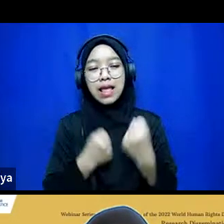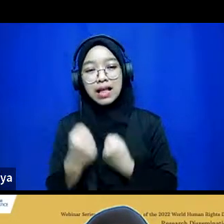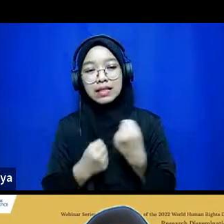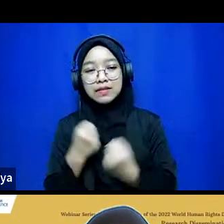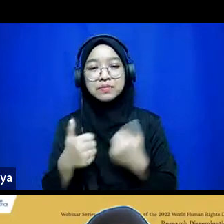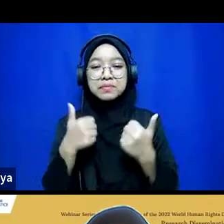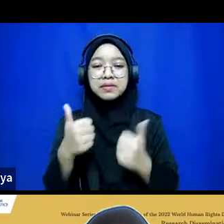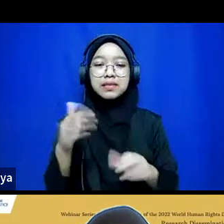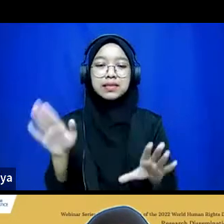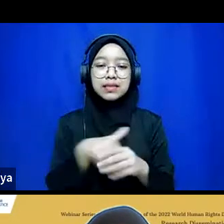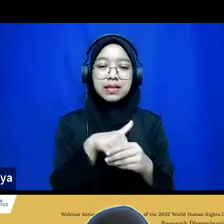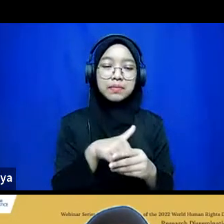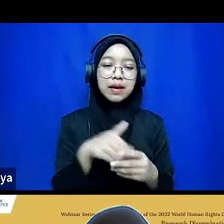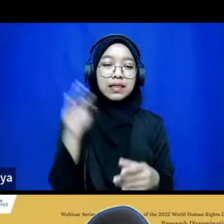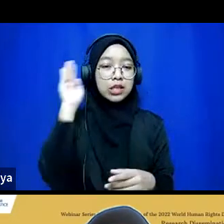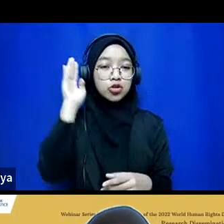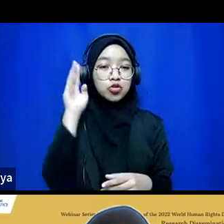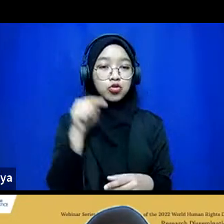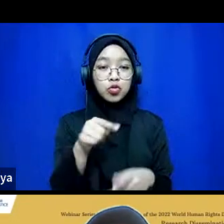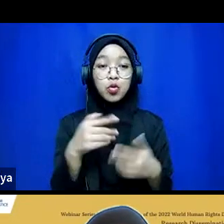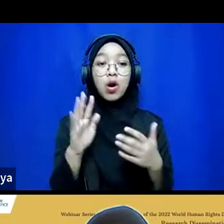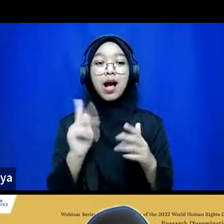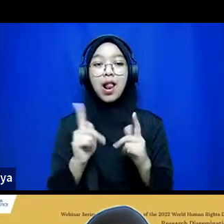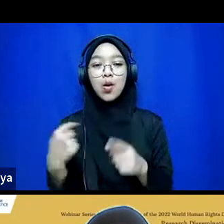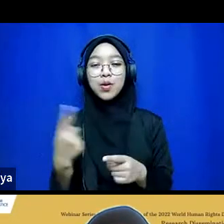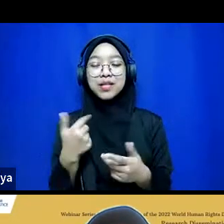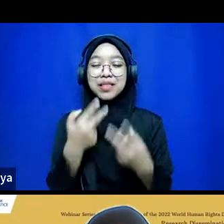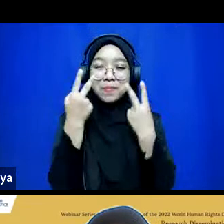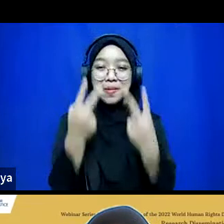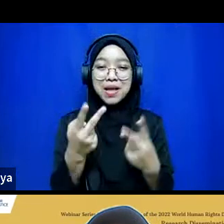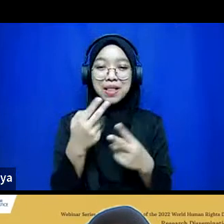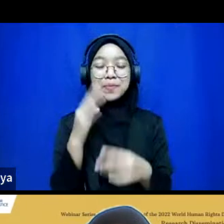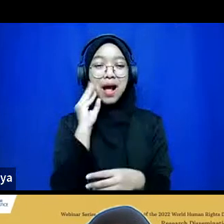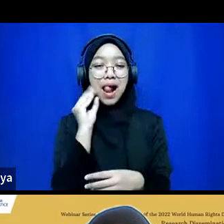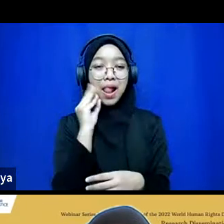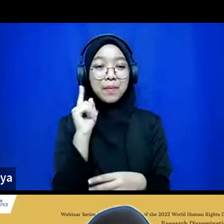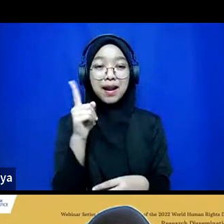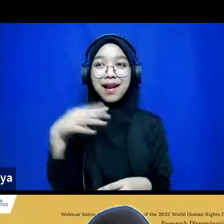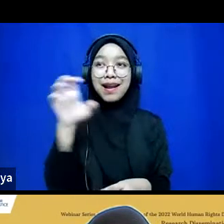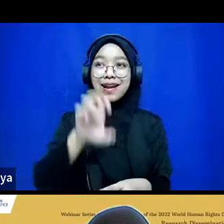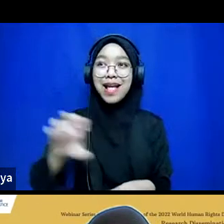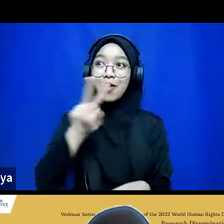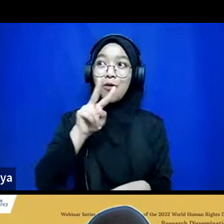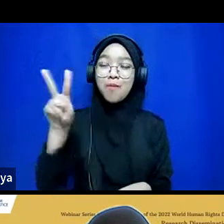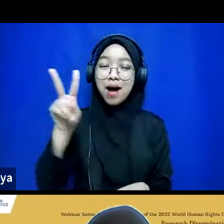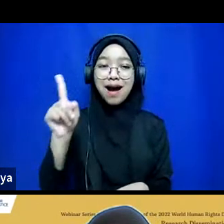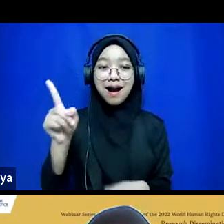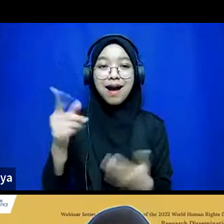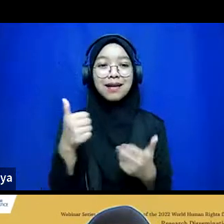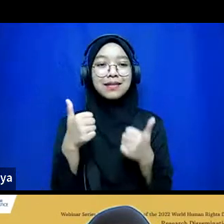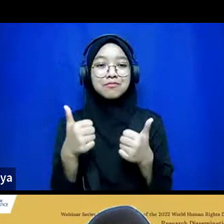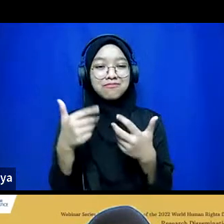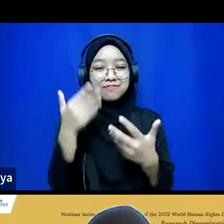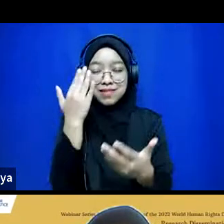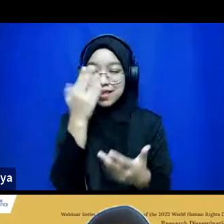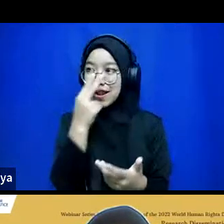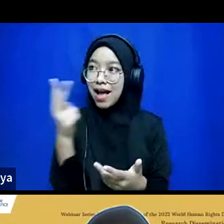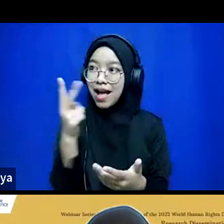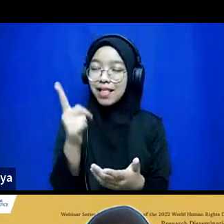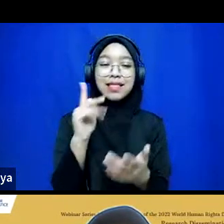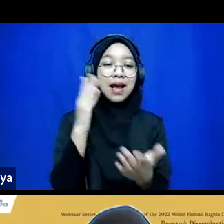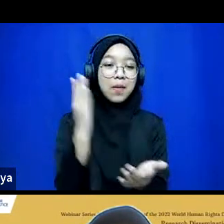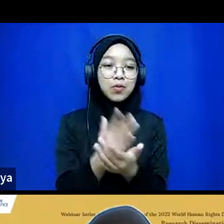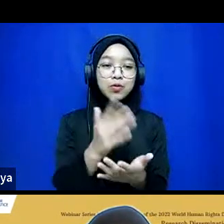when we look at the experience in Europe, we do know that the decision there to abolish the death penalty